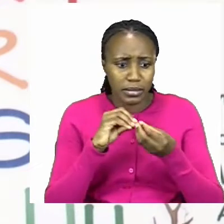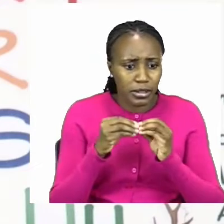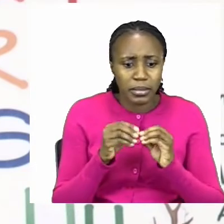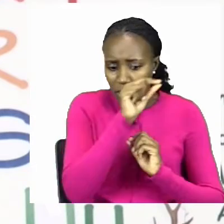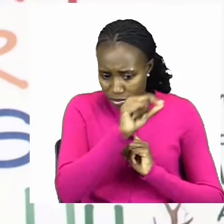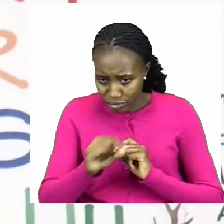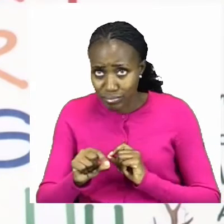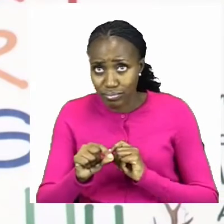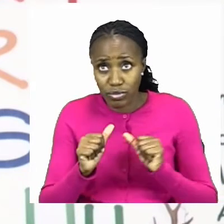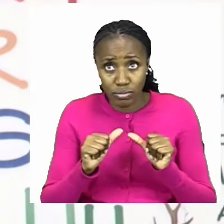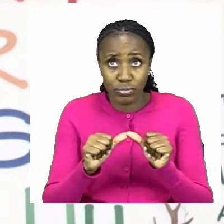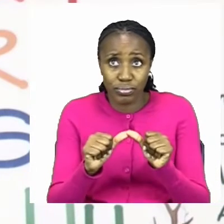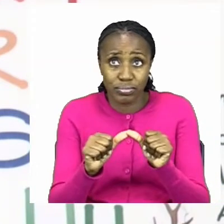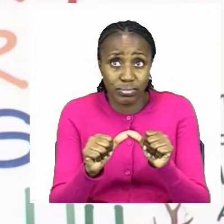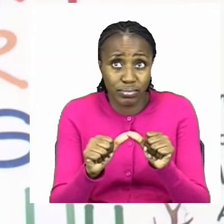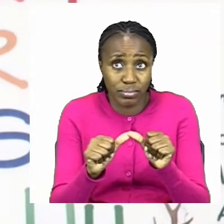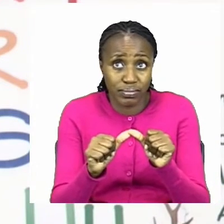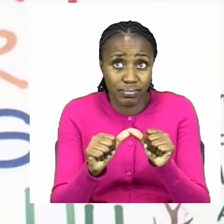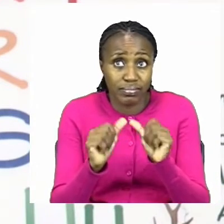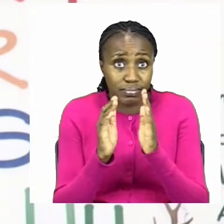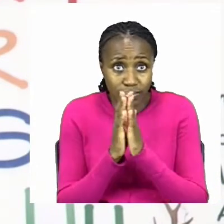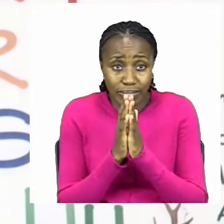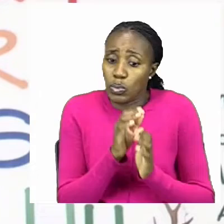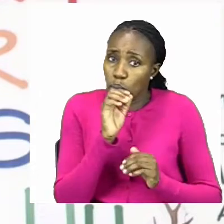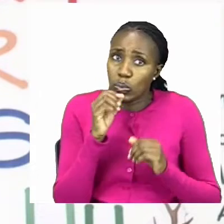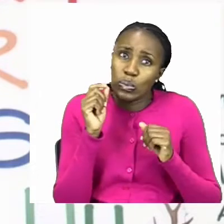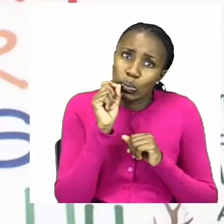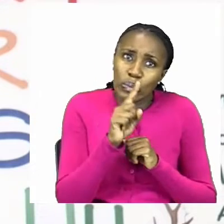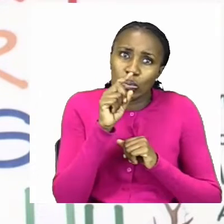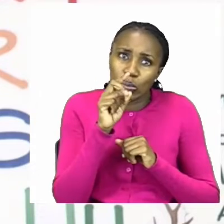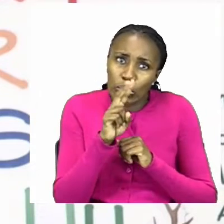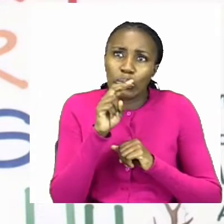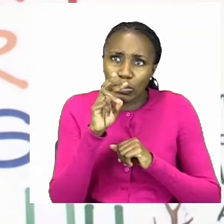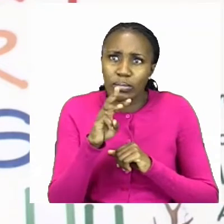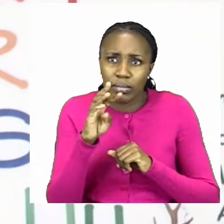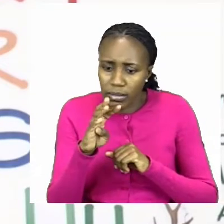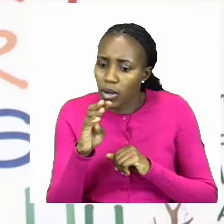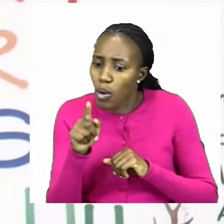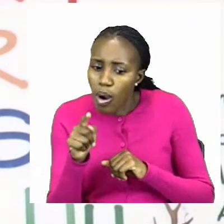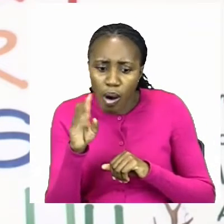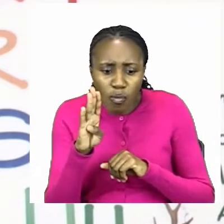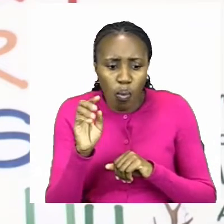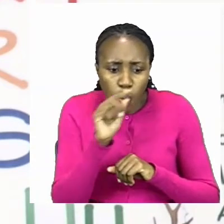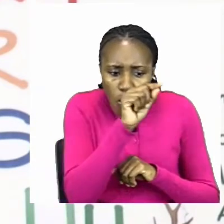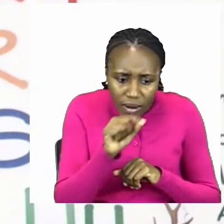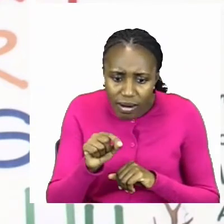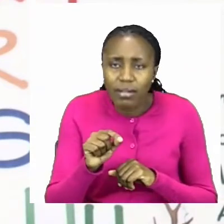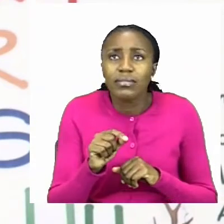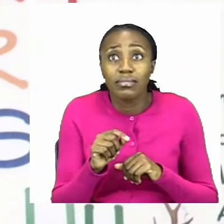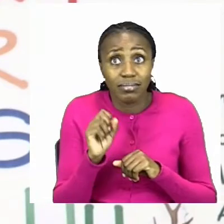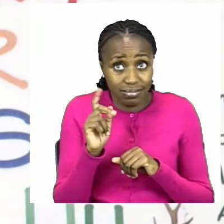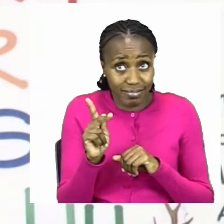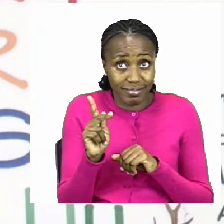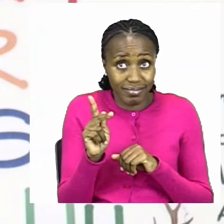picture cards. Remember, count them one by one. And as soon as you are done counting, you can match it